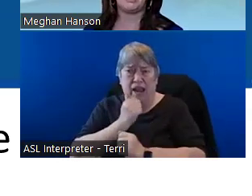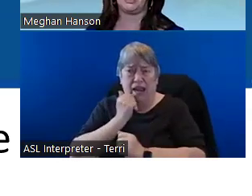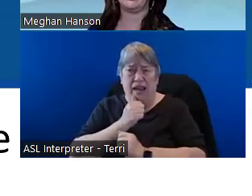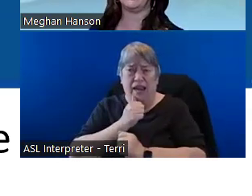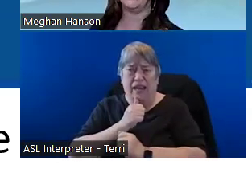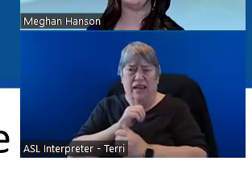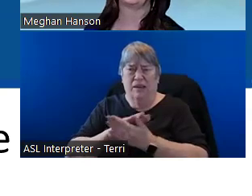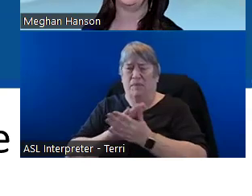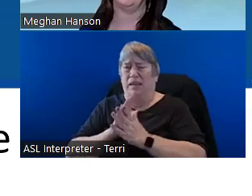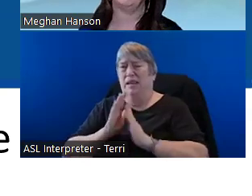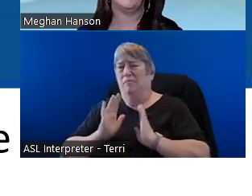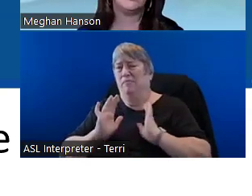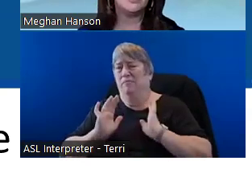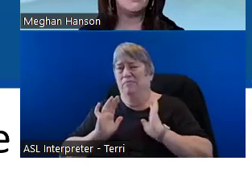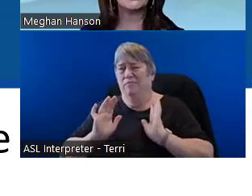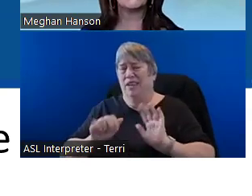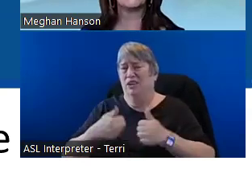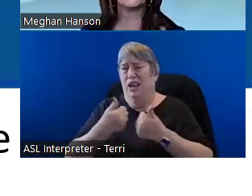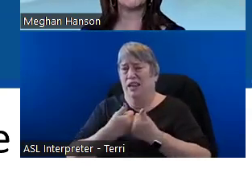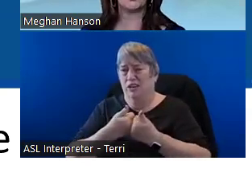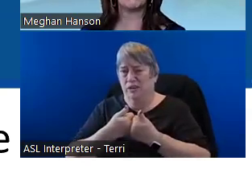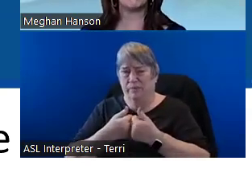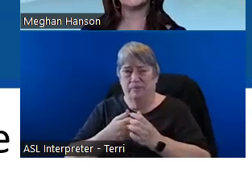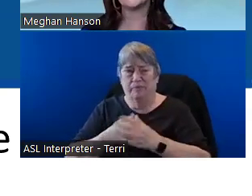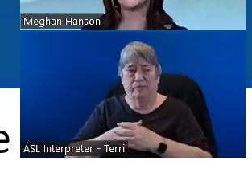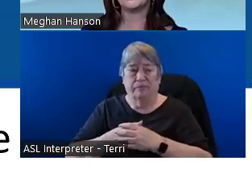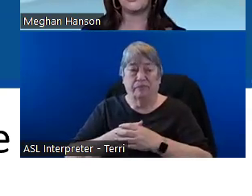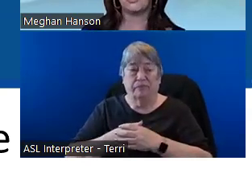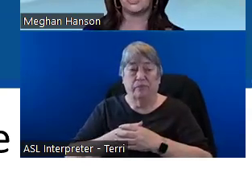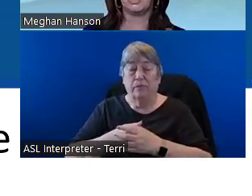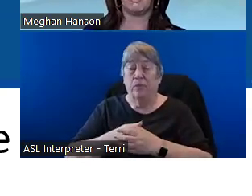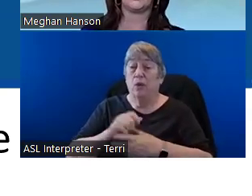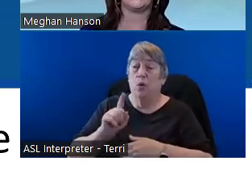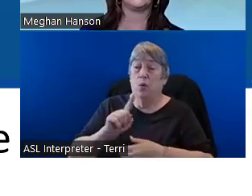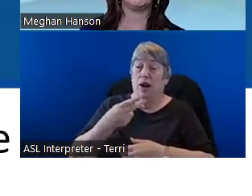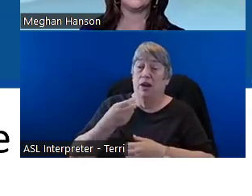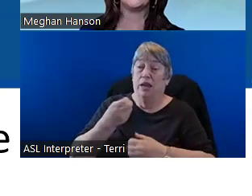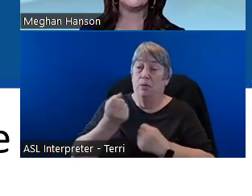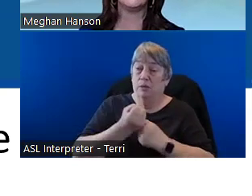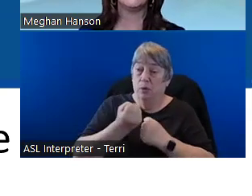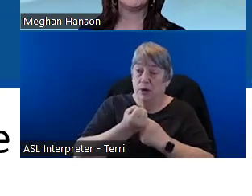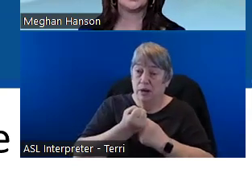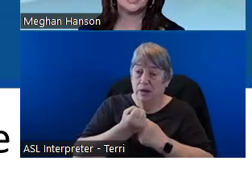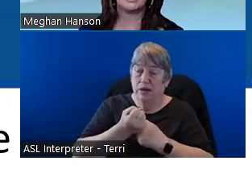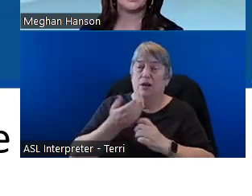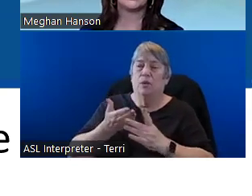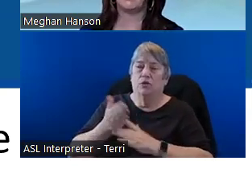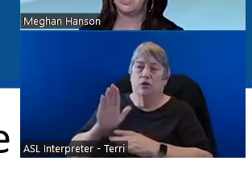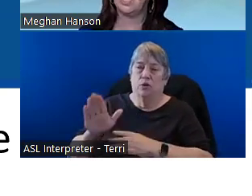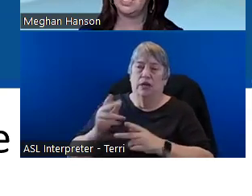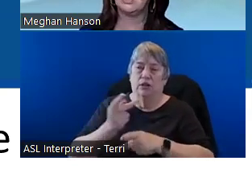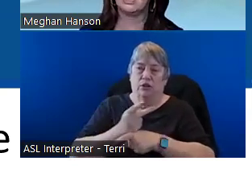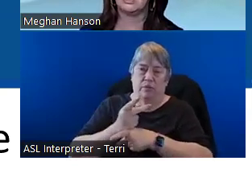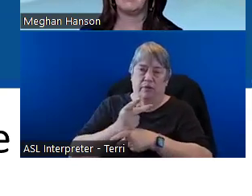it became a challenge. And where he was supported most was actually through his supervisor. His supervisor personality-wise,